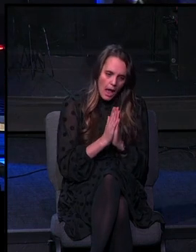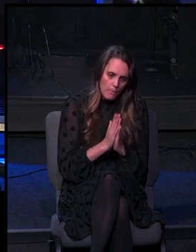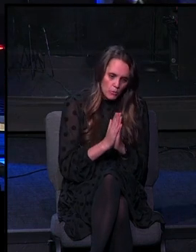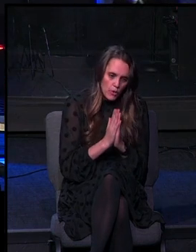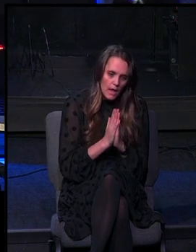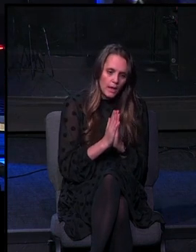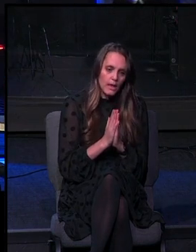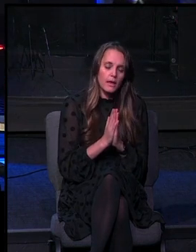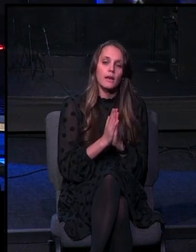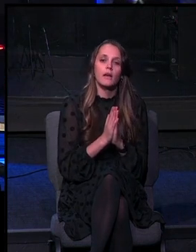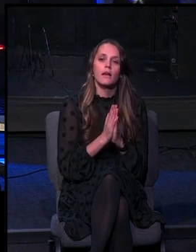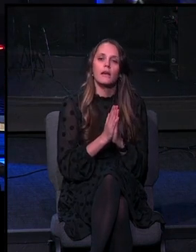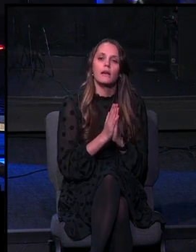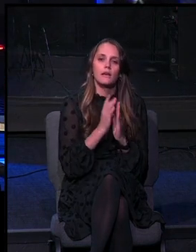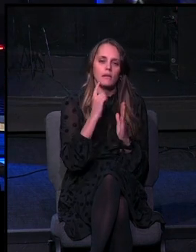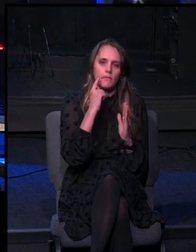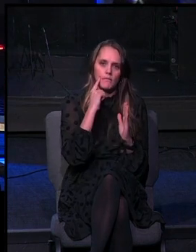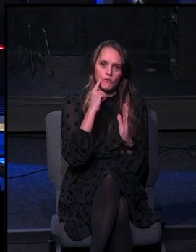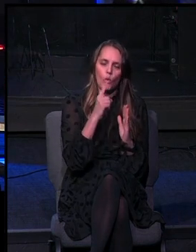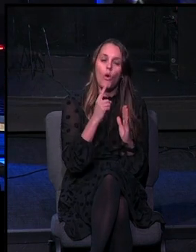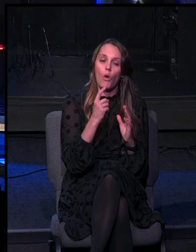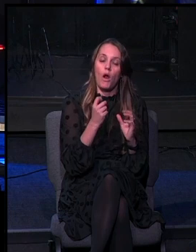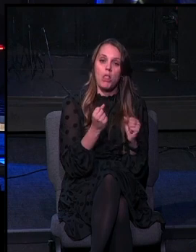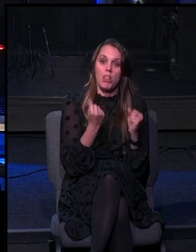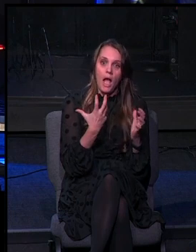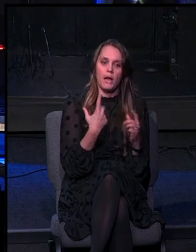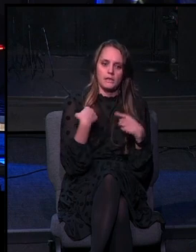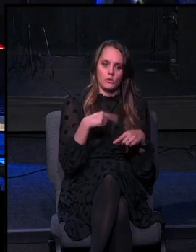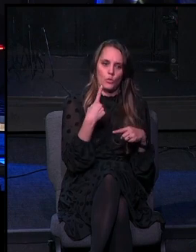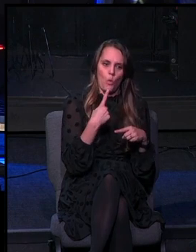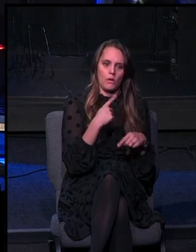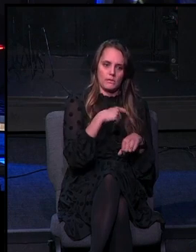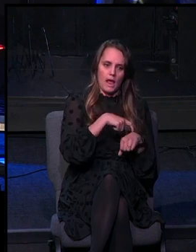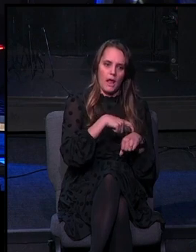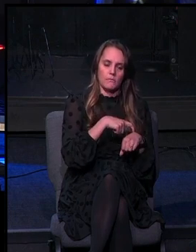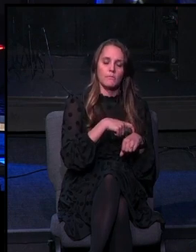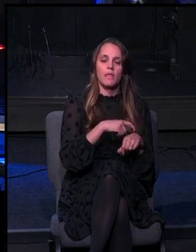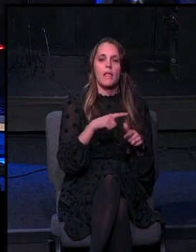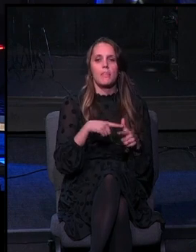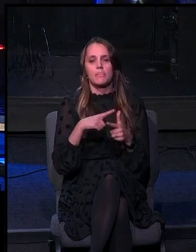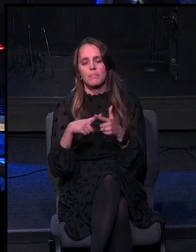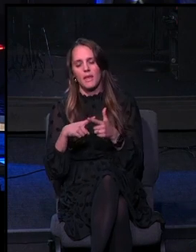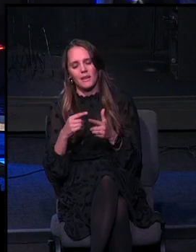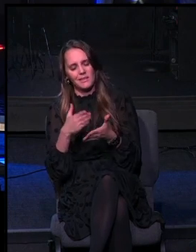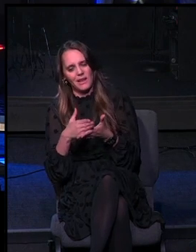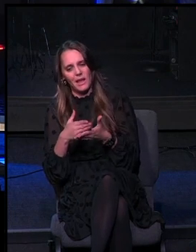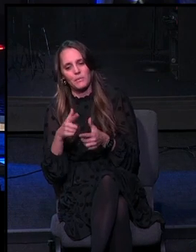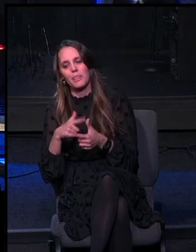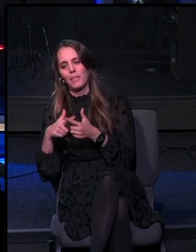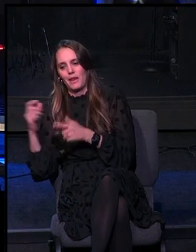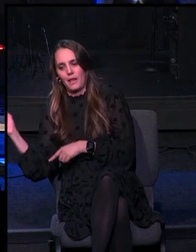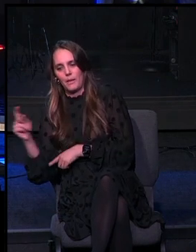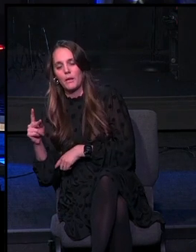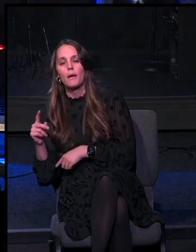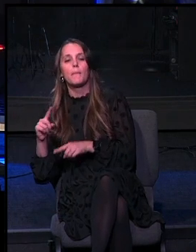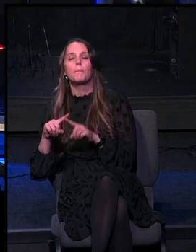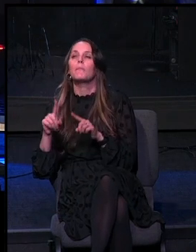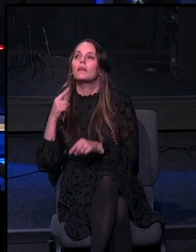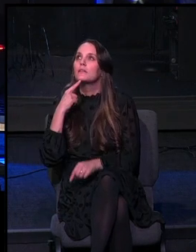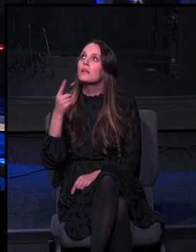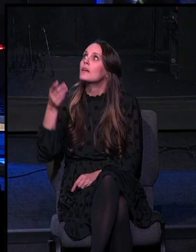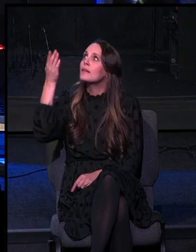that for a season, and then I would come back to it, and then not, and you'll understand why. Is I used to say this, God, I will say whatever it is you want me to